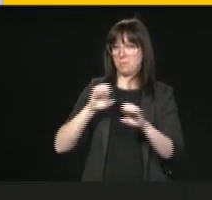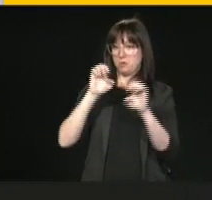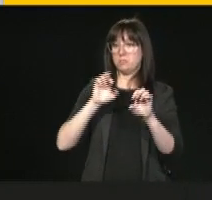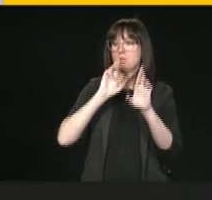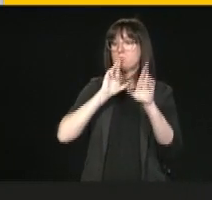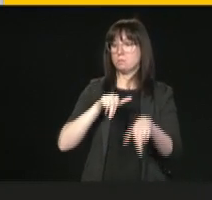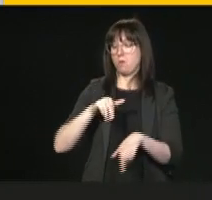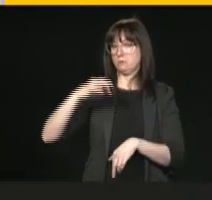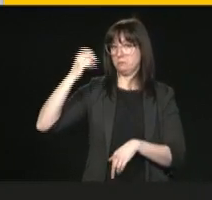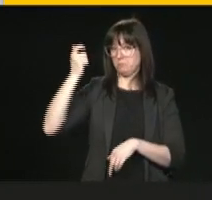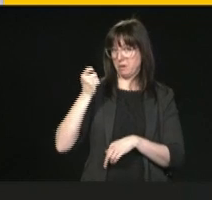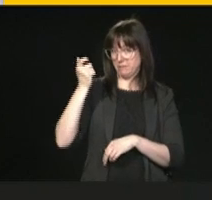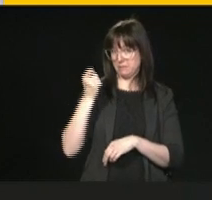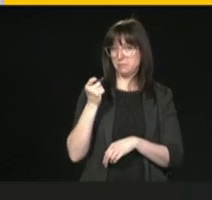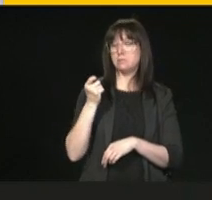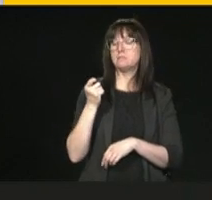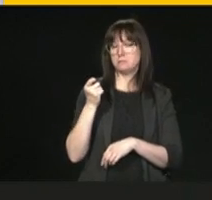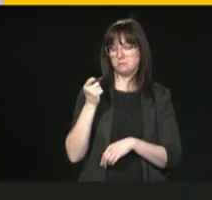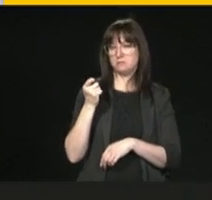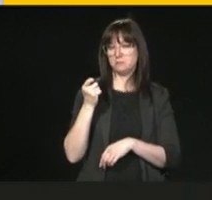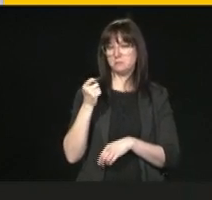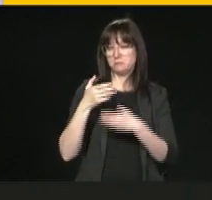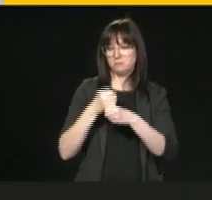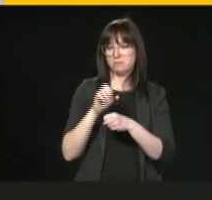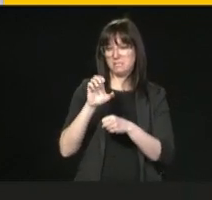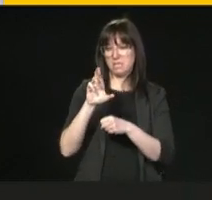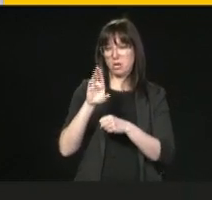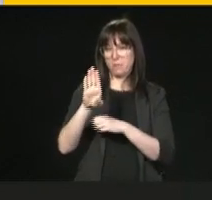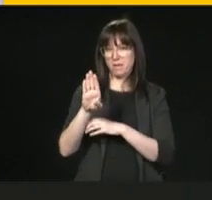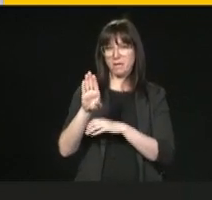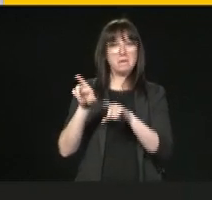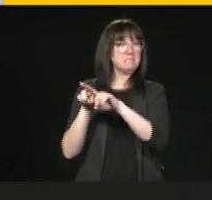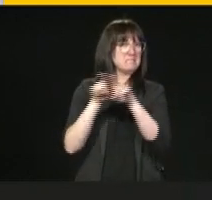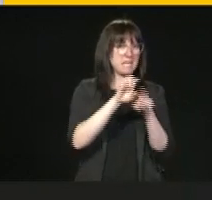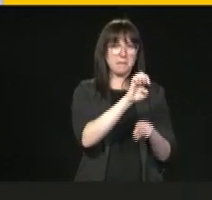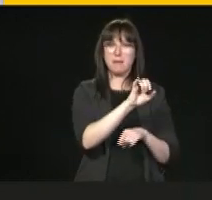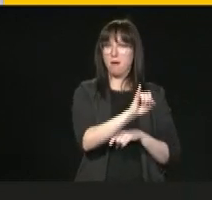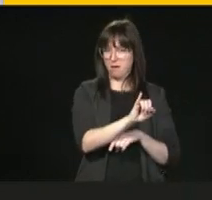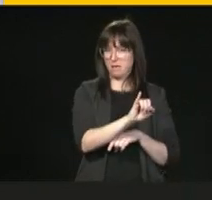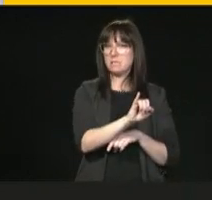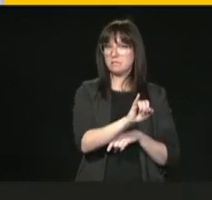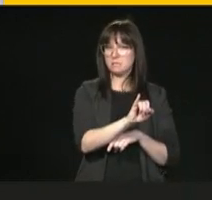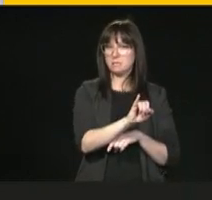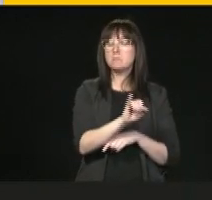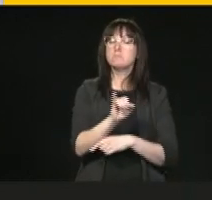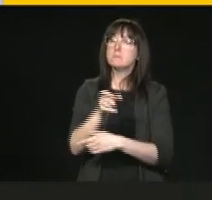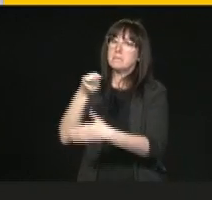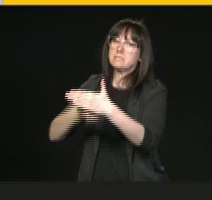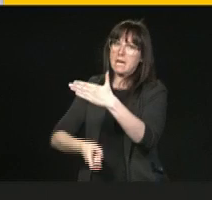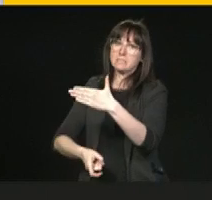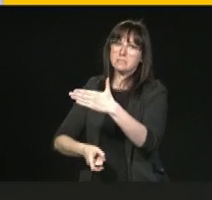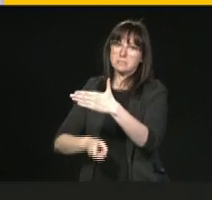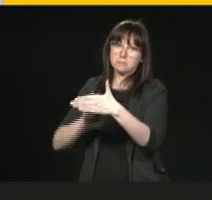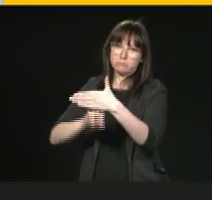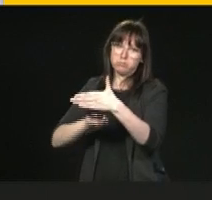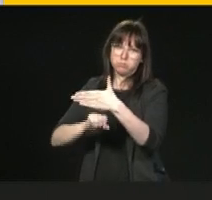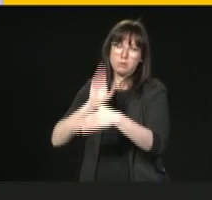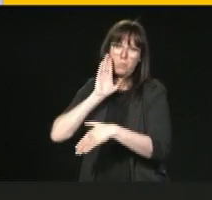be an income replacement measure like employment insurance, and like EI, it will be taxable.